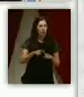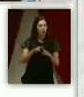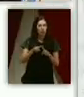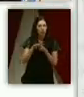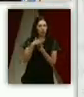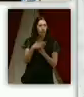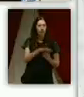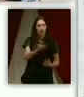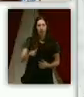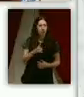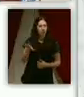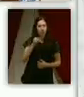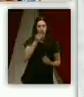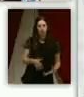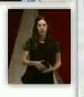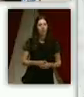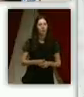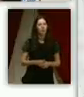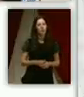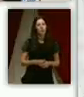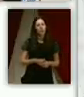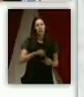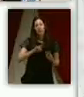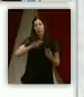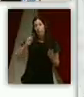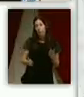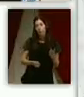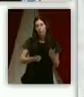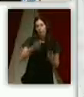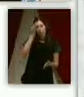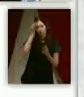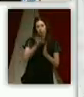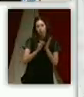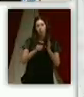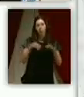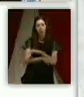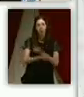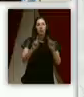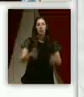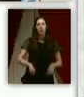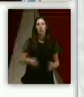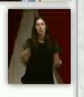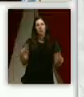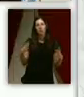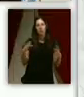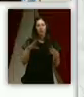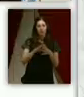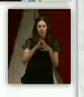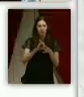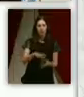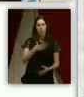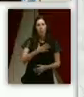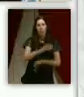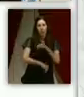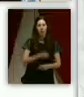some sort of a whispering. I don't really distinguish the different types of sounds. Now, how about